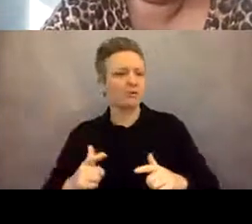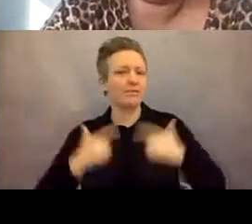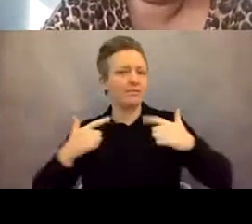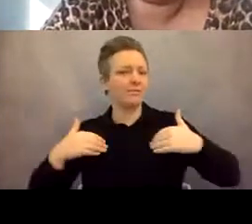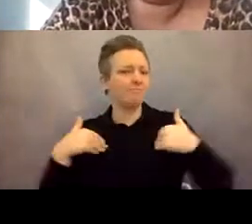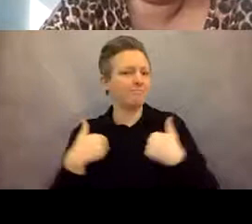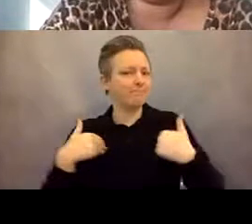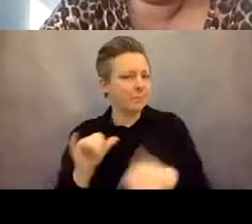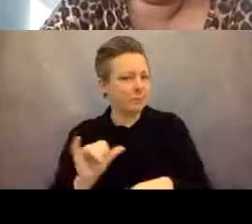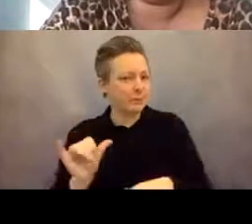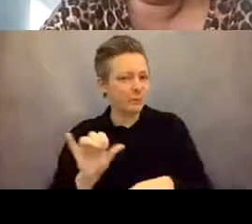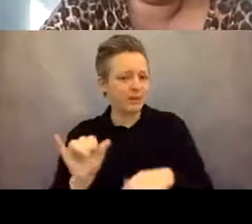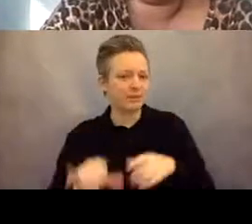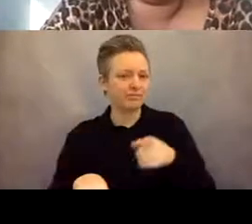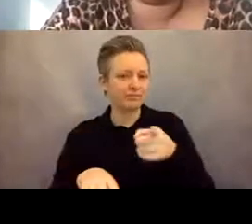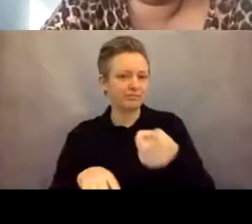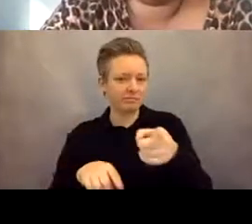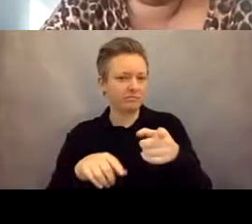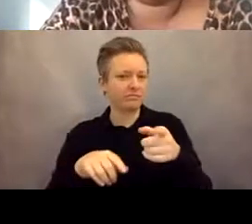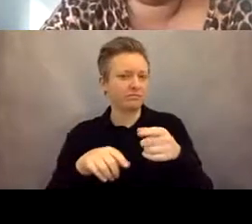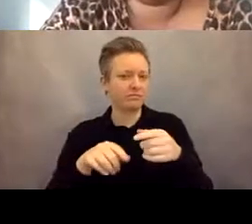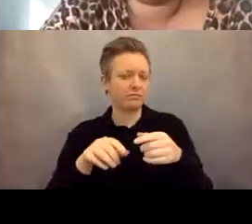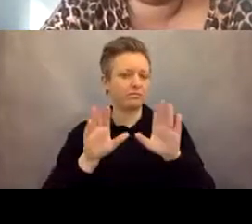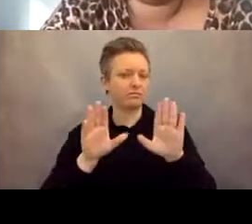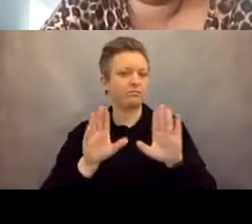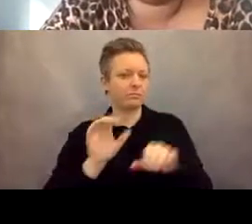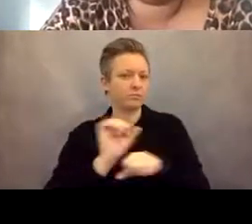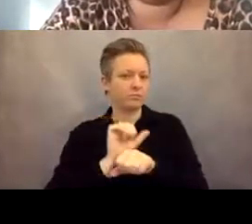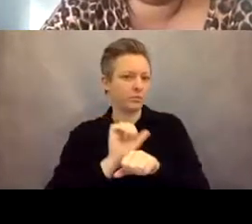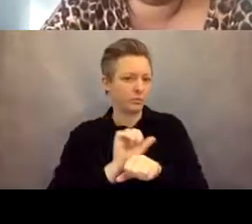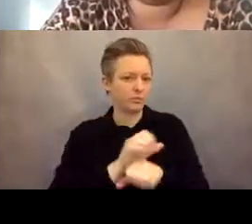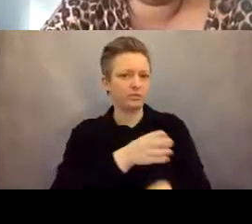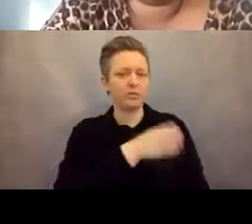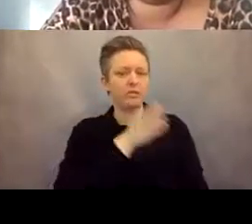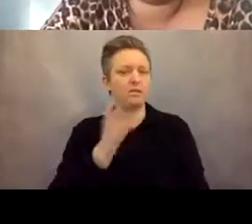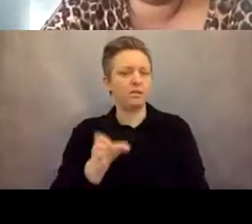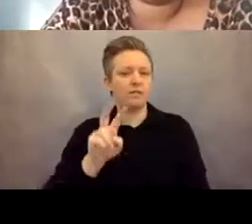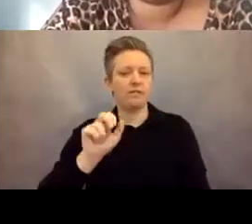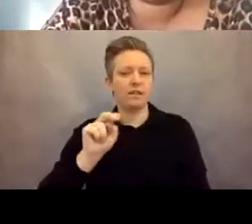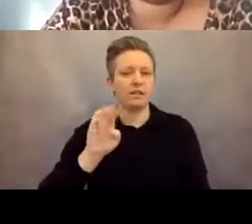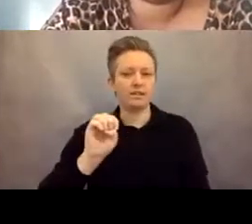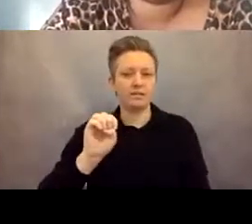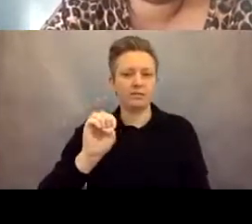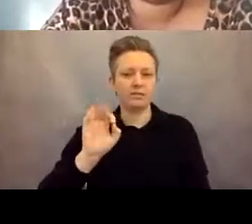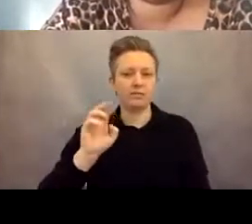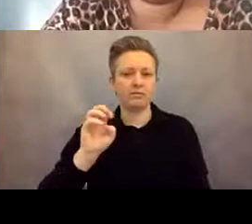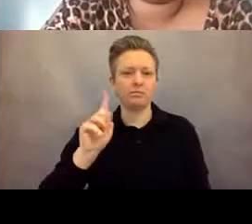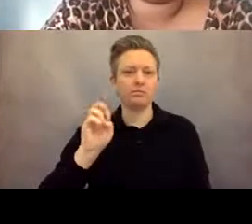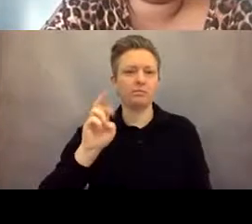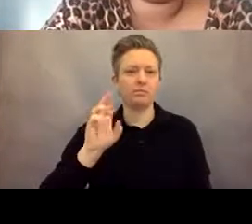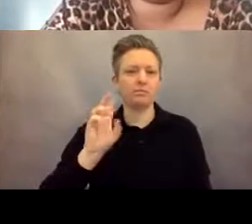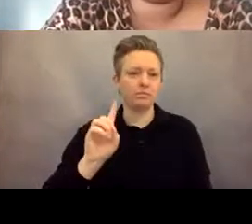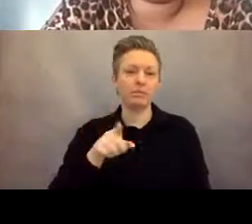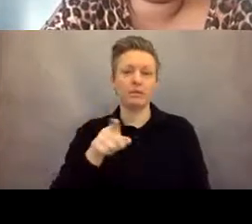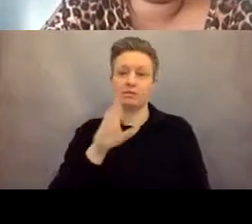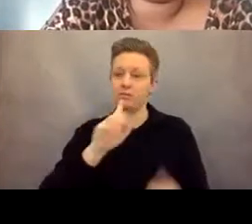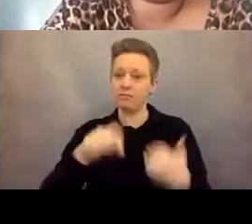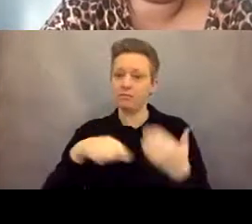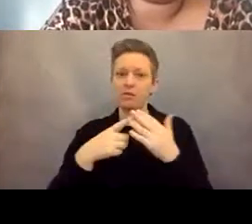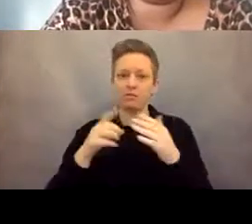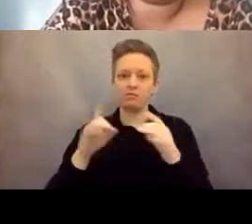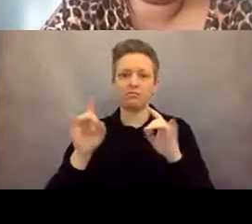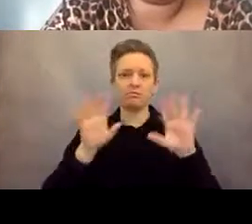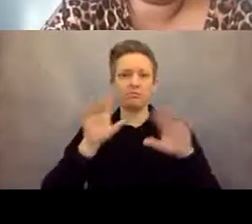And sometimes it's because of what's going on ecologically on the planet itself. This is the work of Vance Friedenberg. He's one of the leading scientists looking at the sixth mass